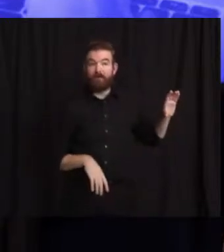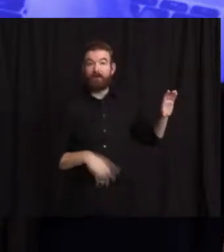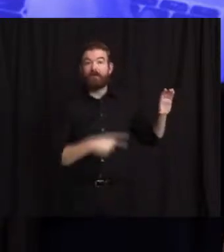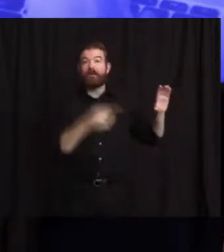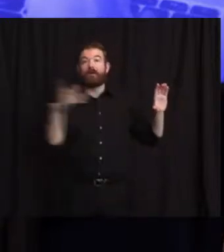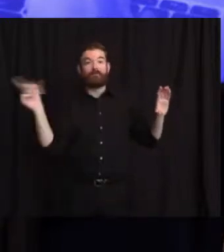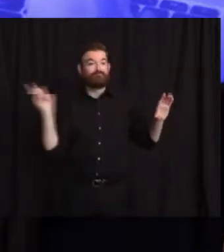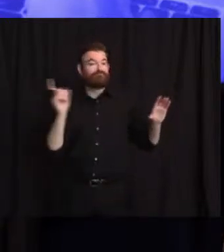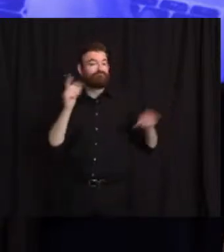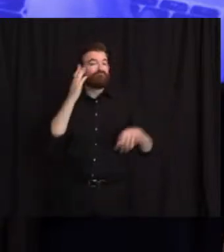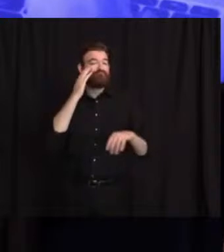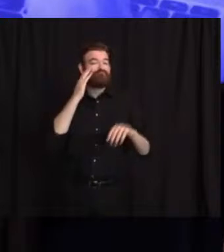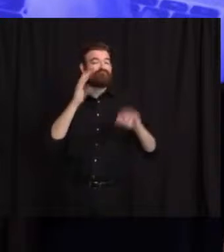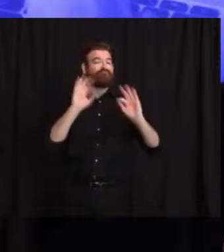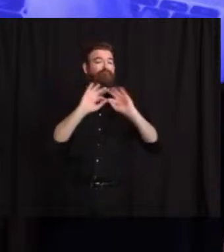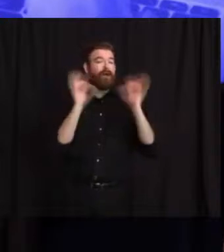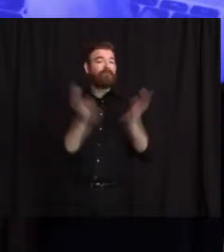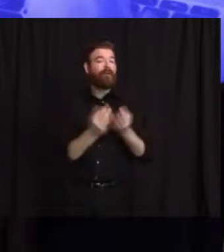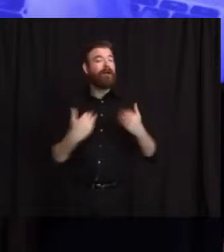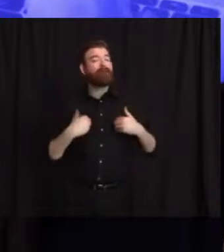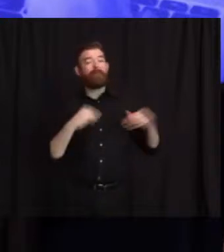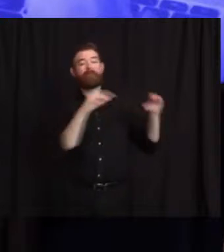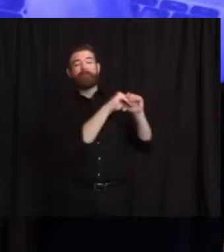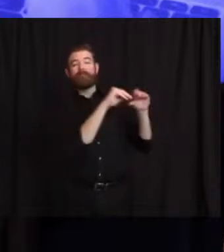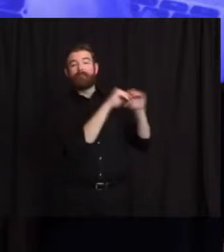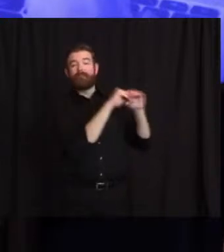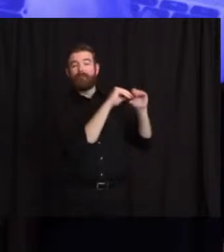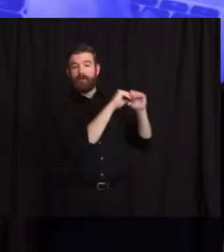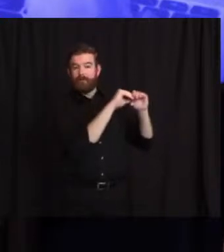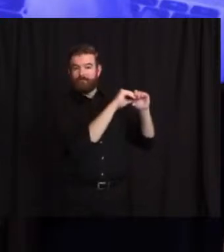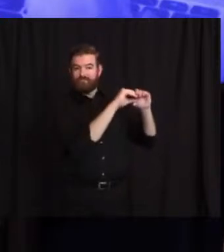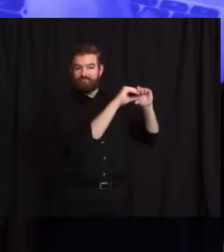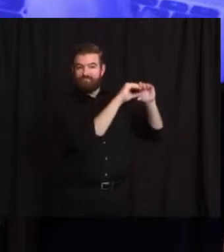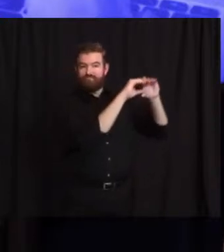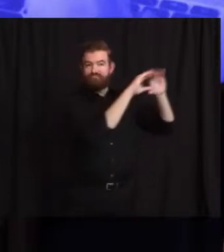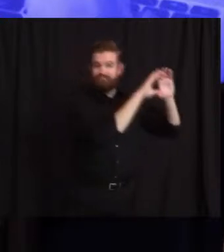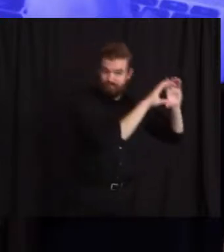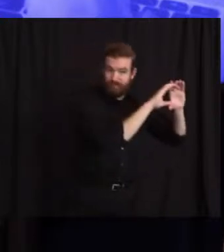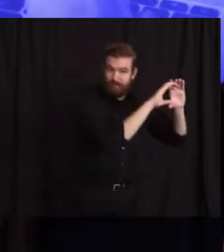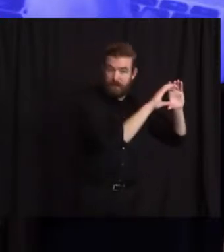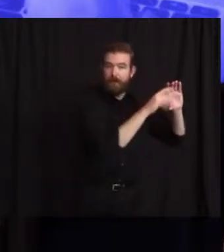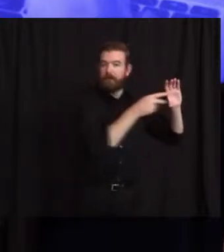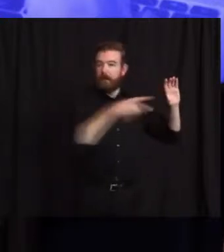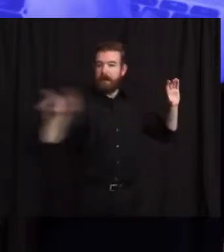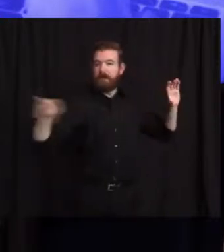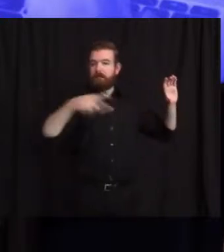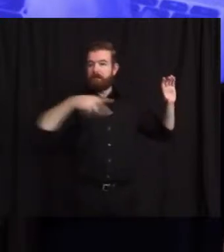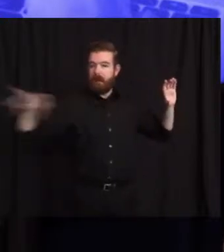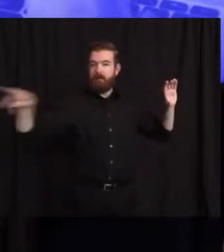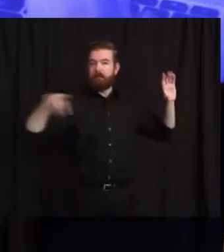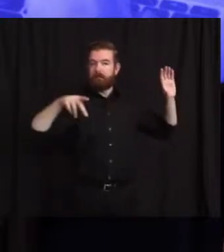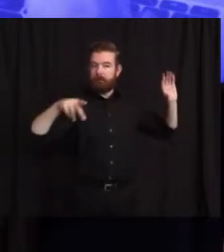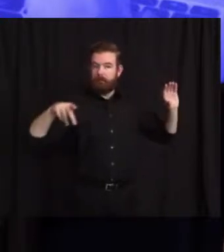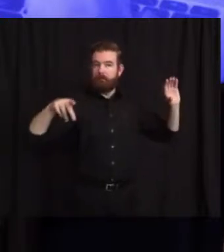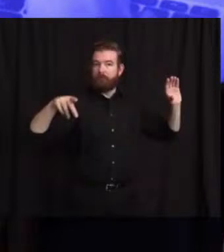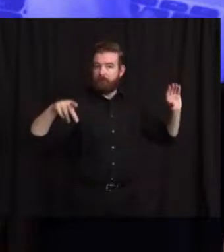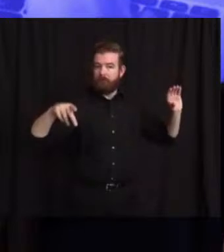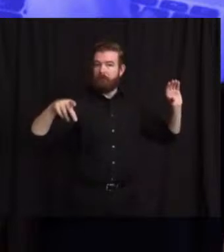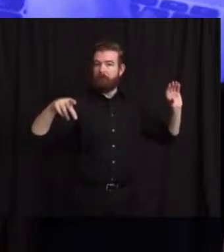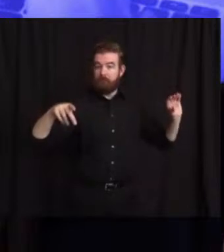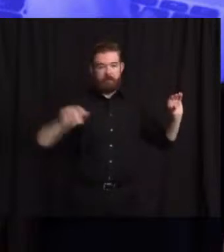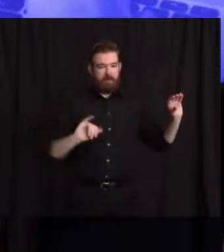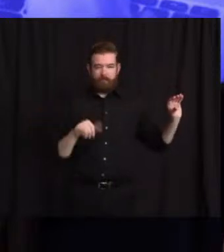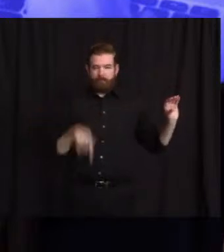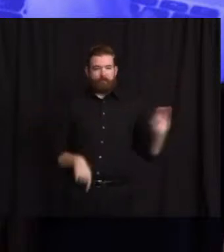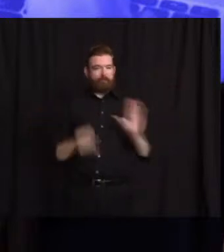wisely. We made record payments into the pension system to decrease our liability. We boosted our savings